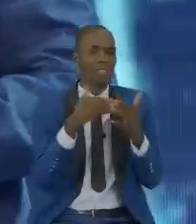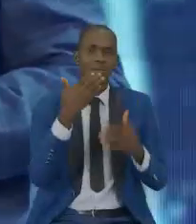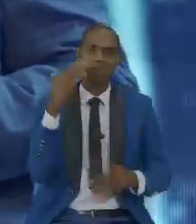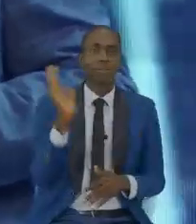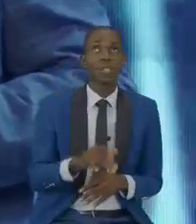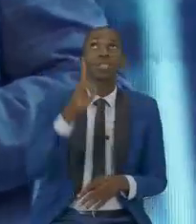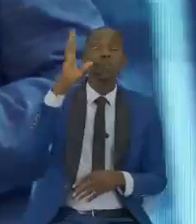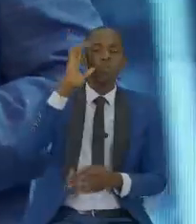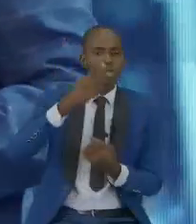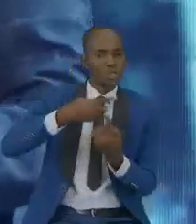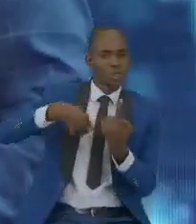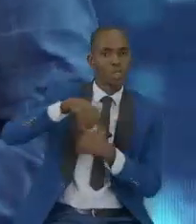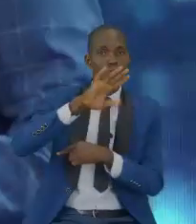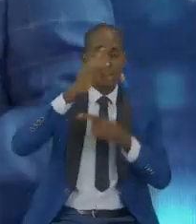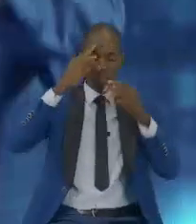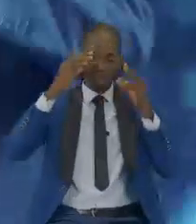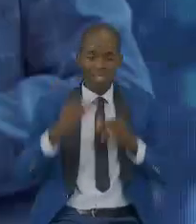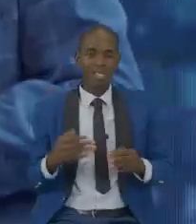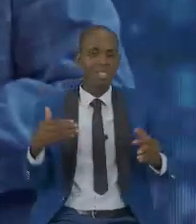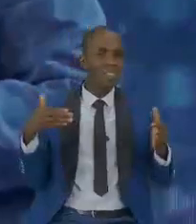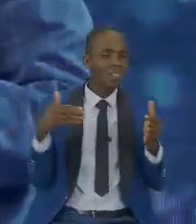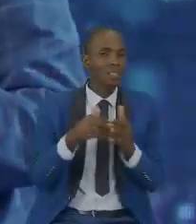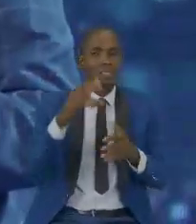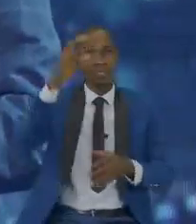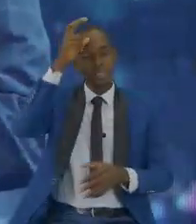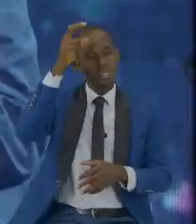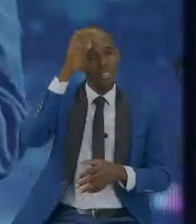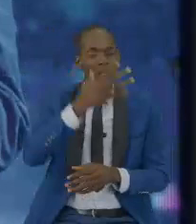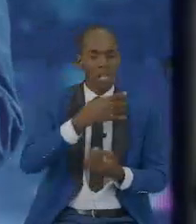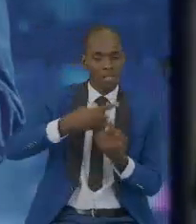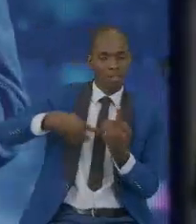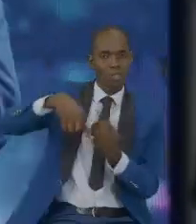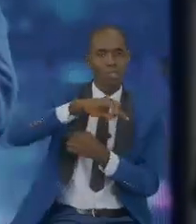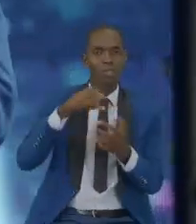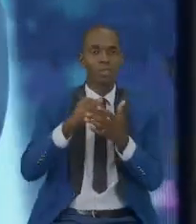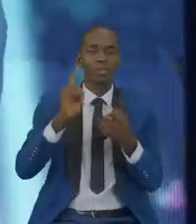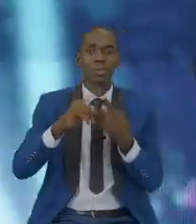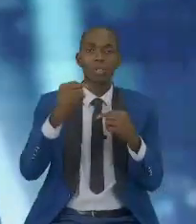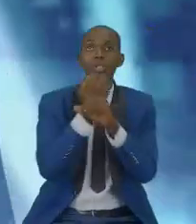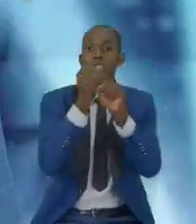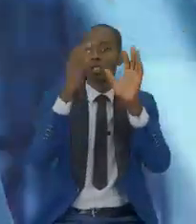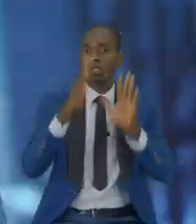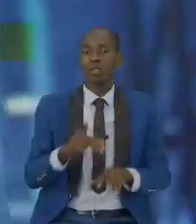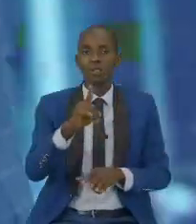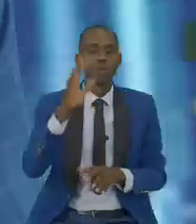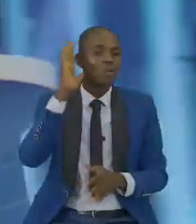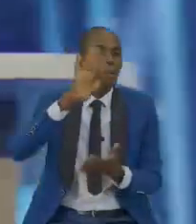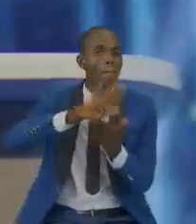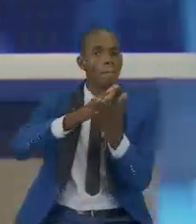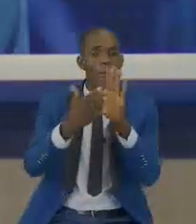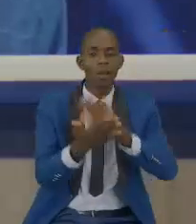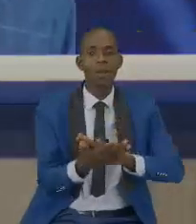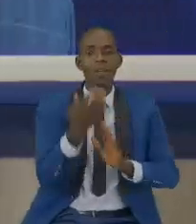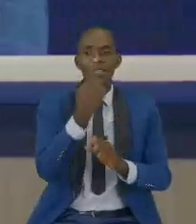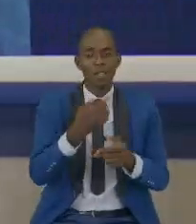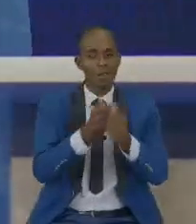your decision away from Satan and turn you to the Savior. And then you become a follower